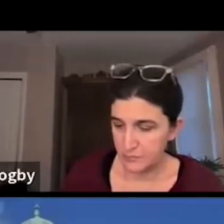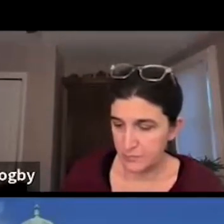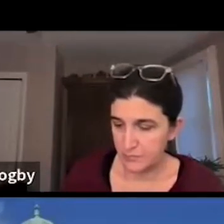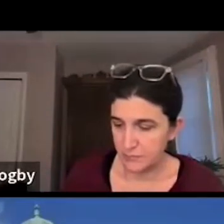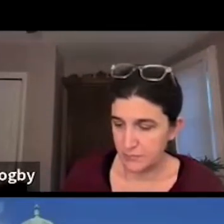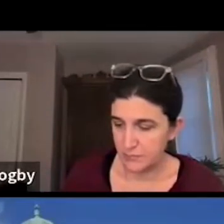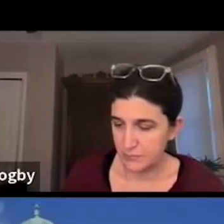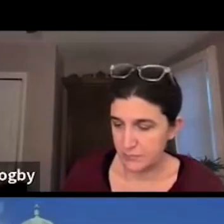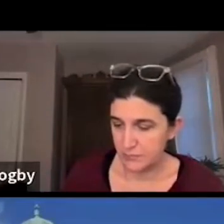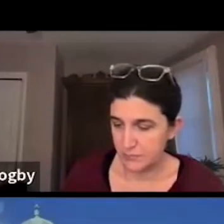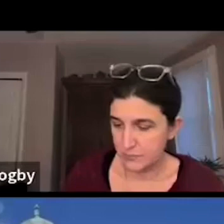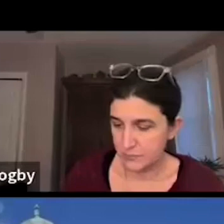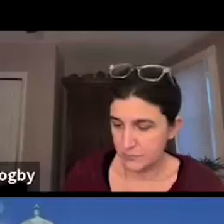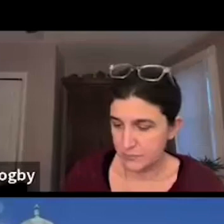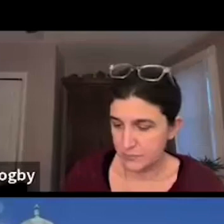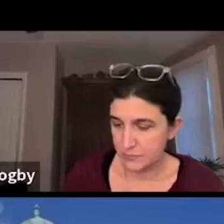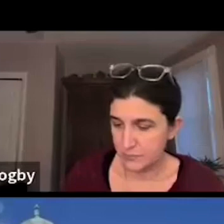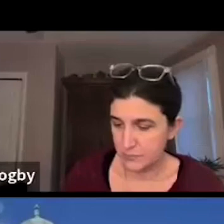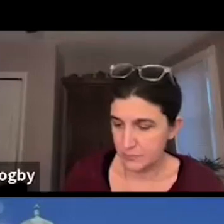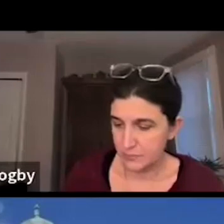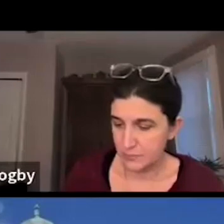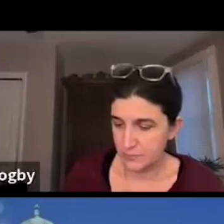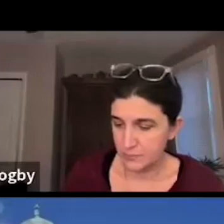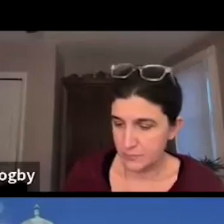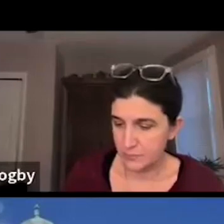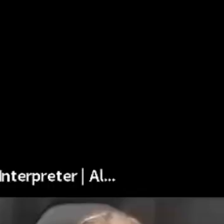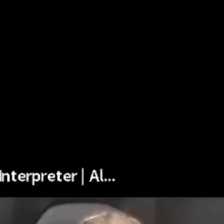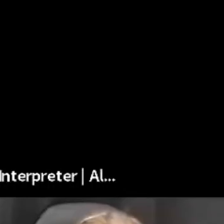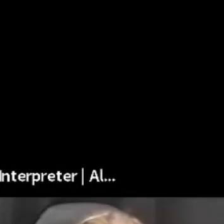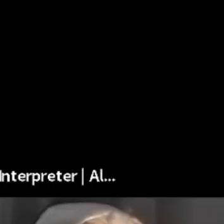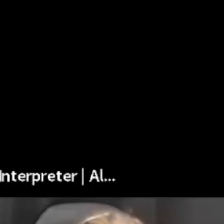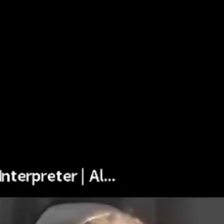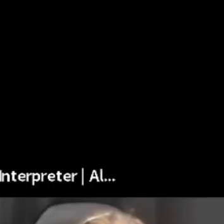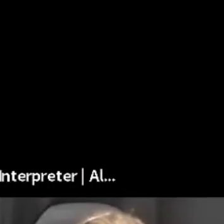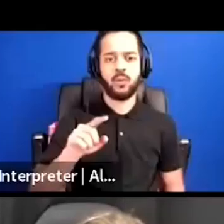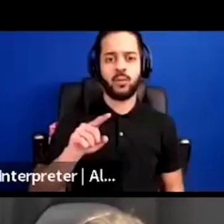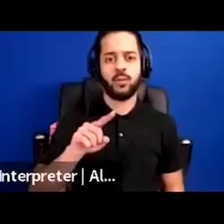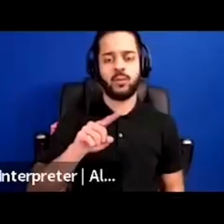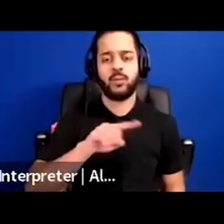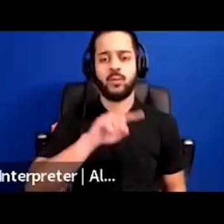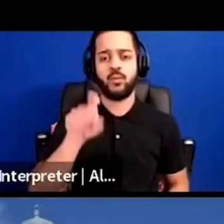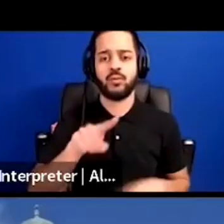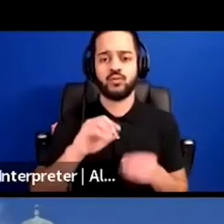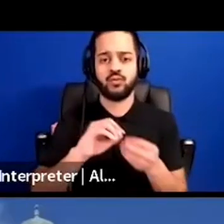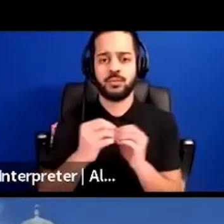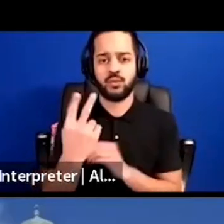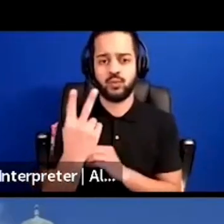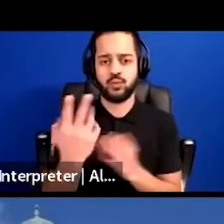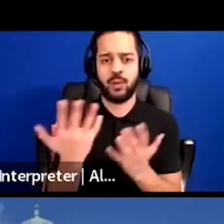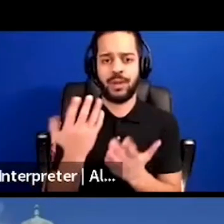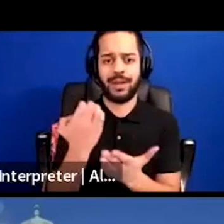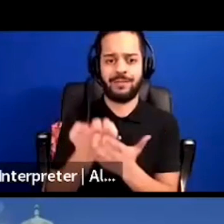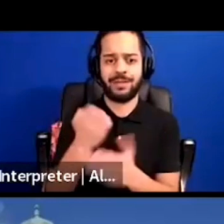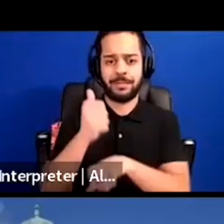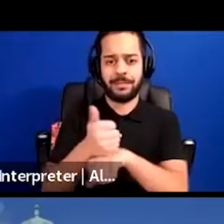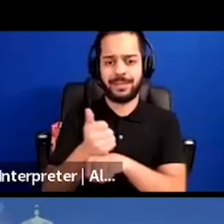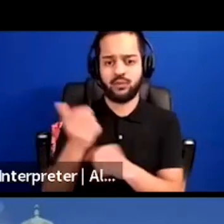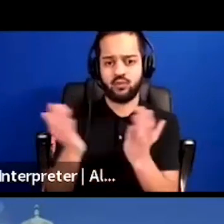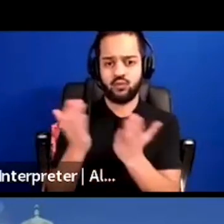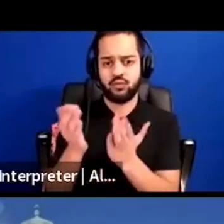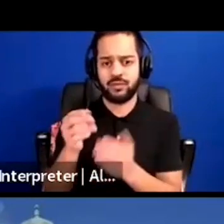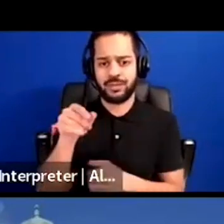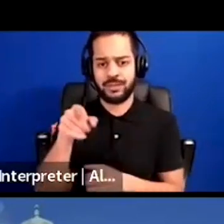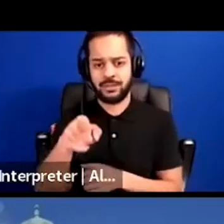Super. Thank you. All right. Question 2 to the group. What are evidence-based services that are based on peer review research to